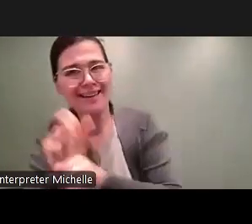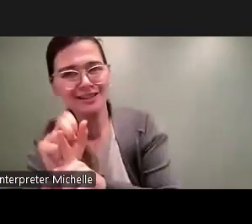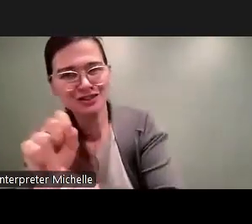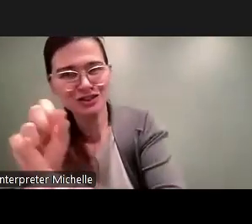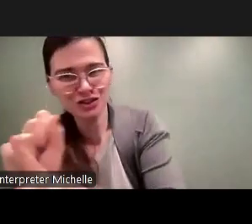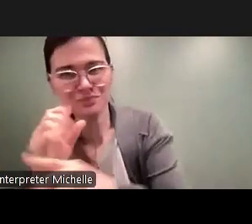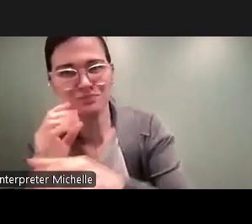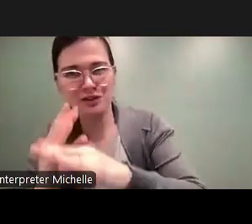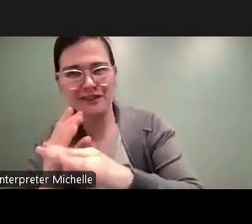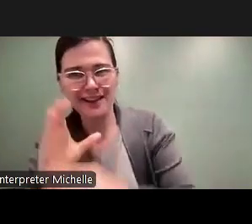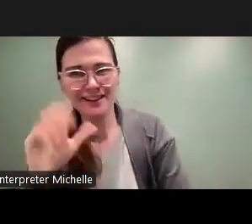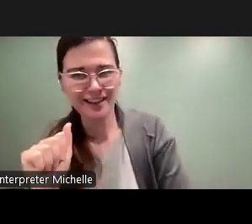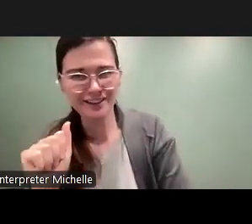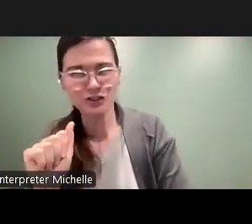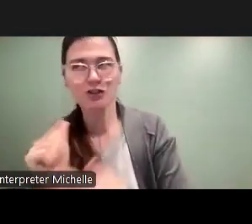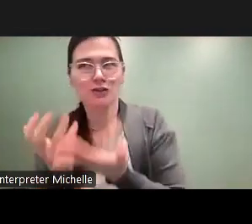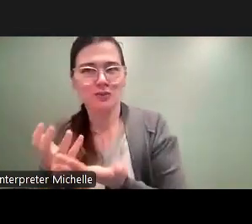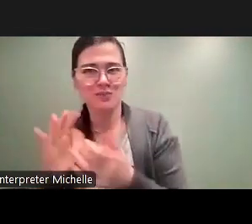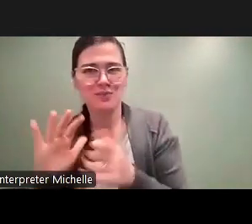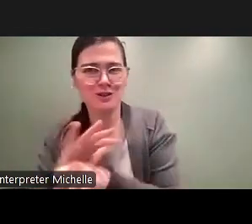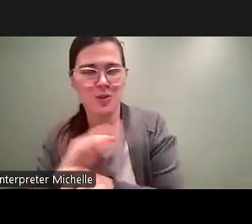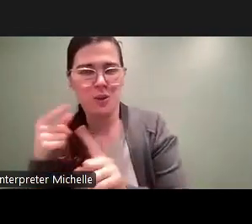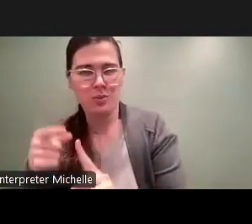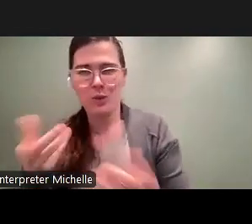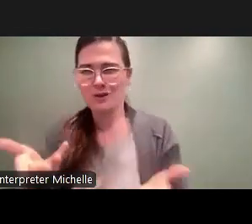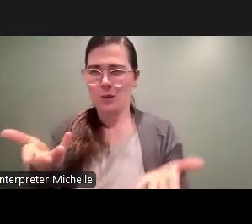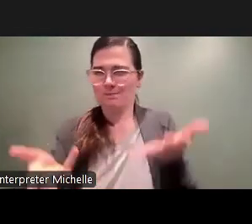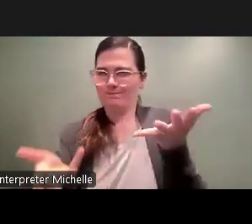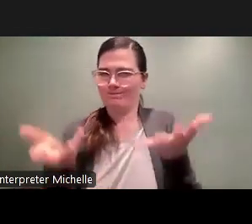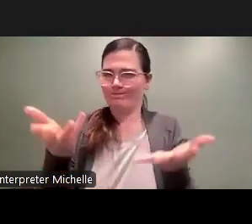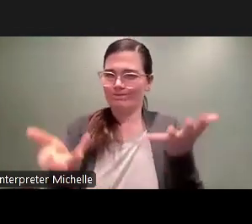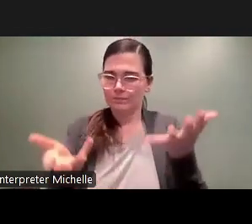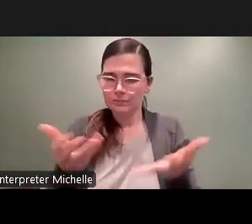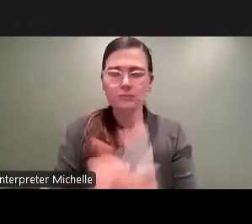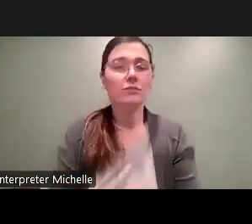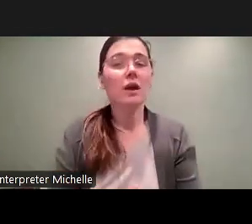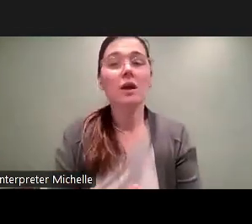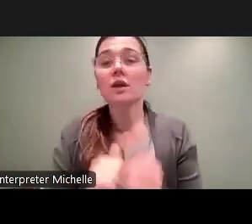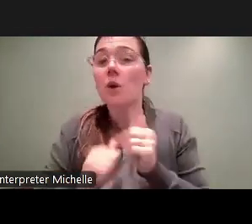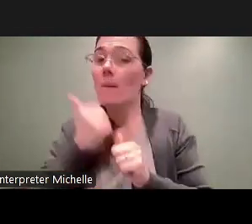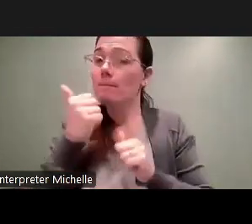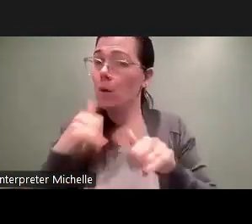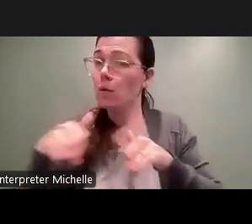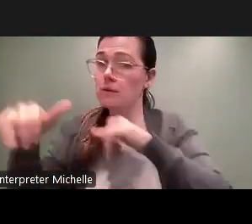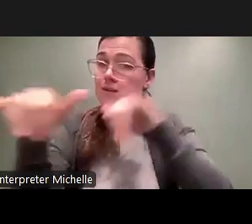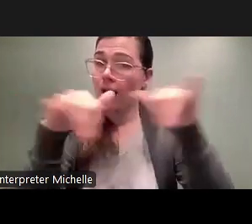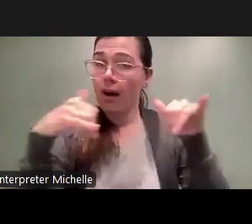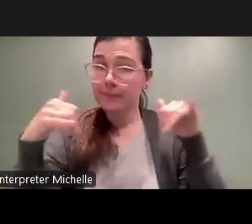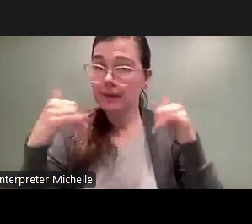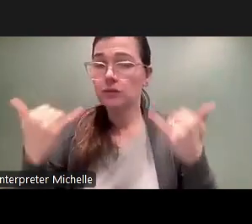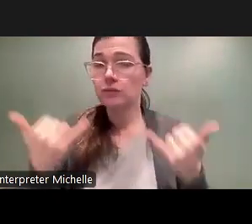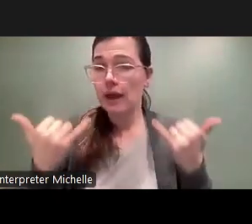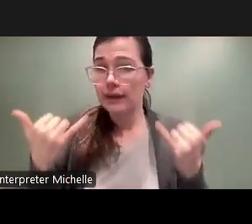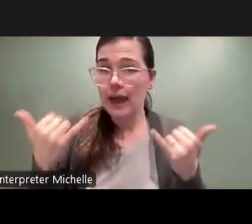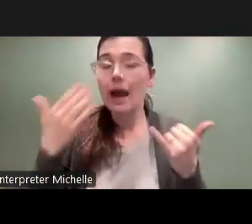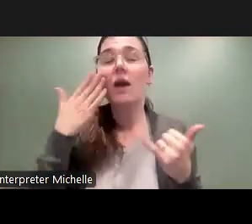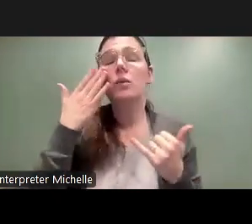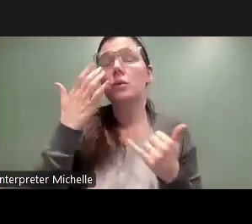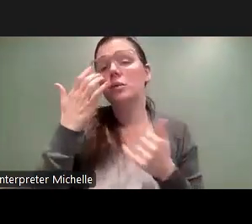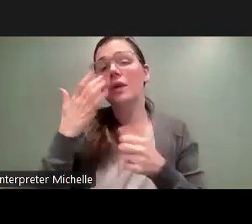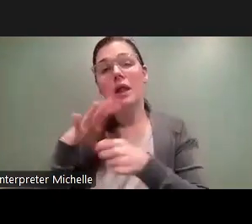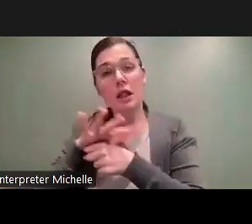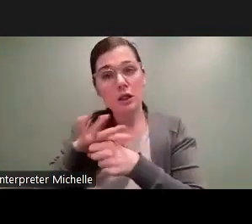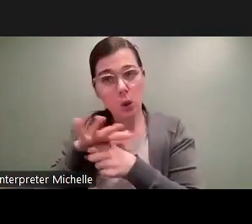whole point of this. So most commonly right now, locally, and I would say